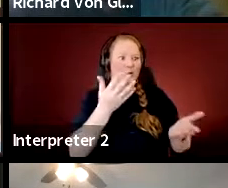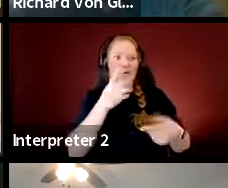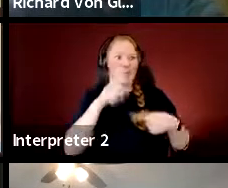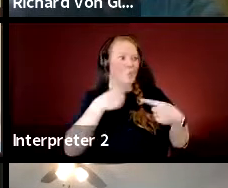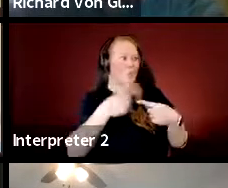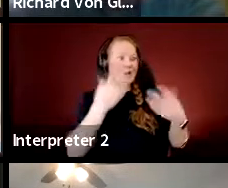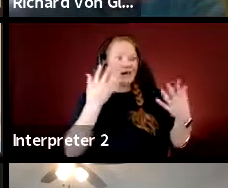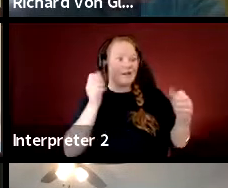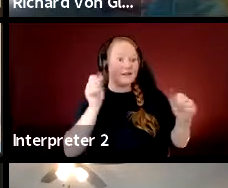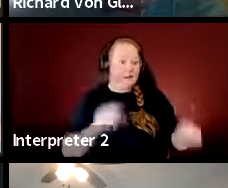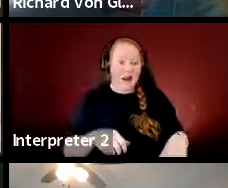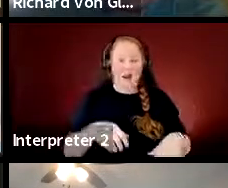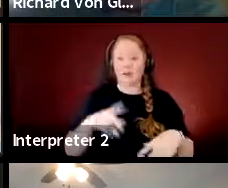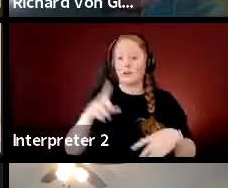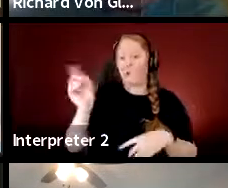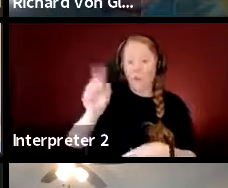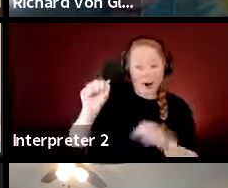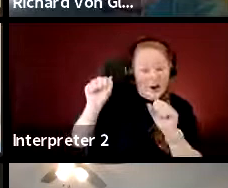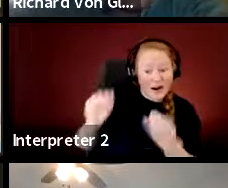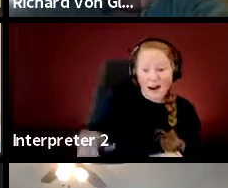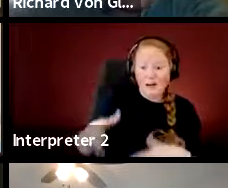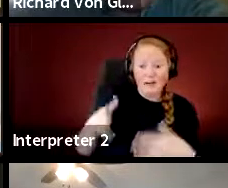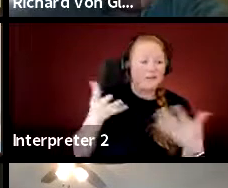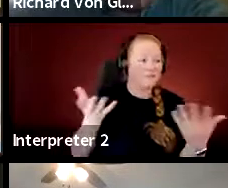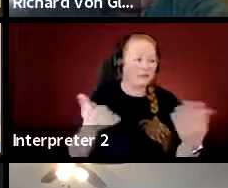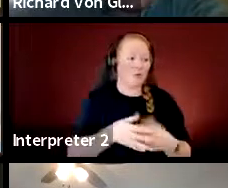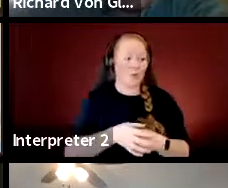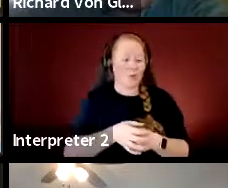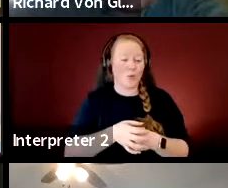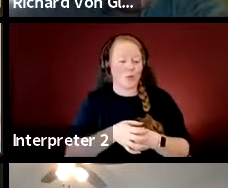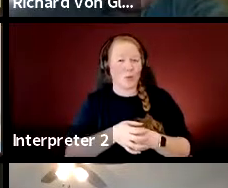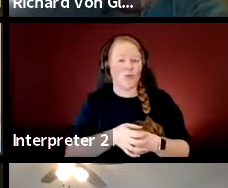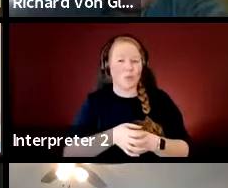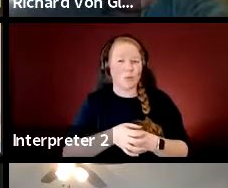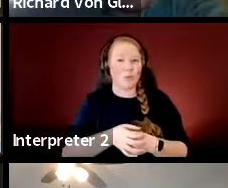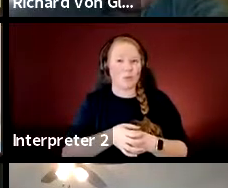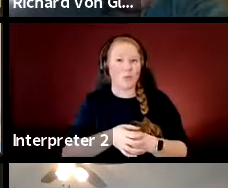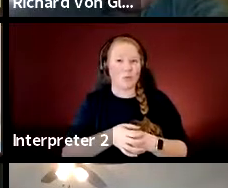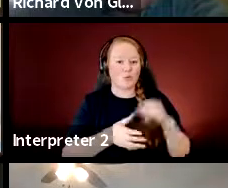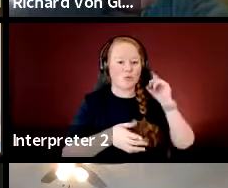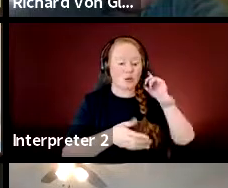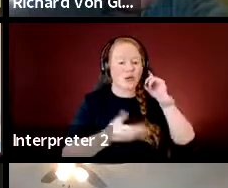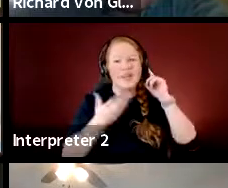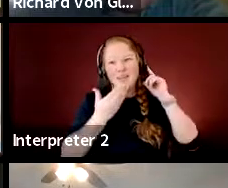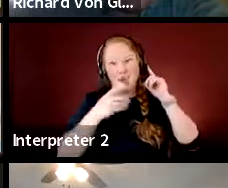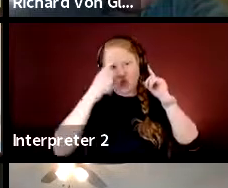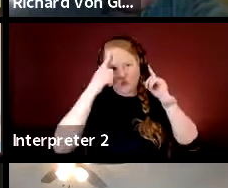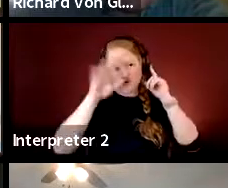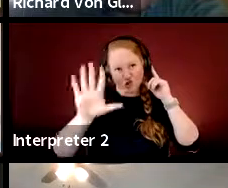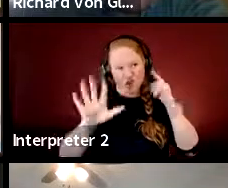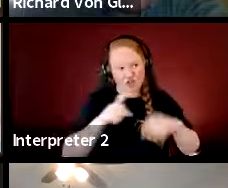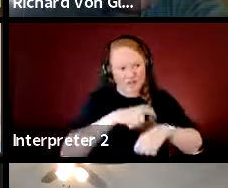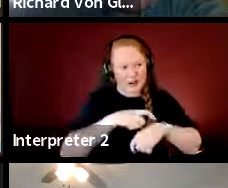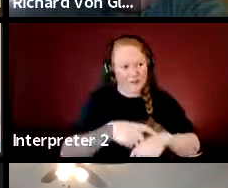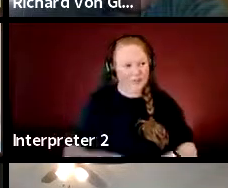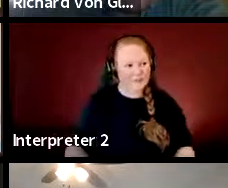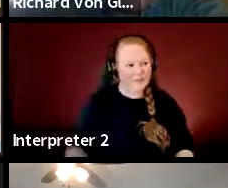possible, and at your leisure. So thank you for your time.